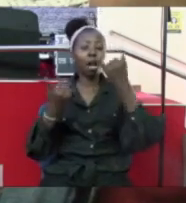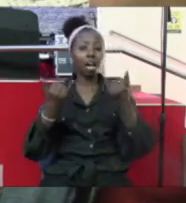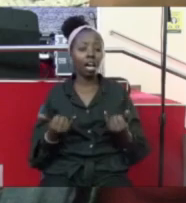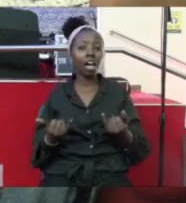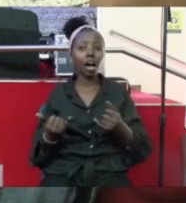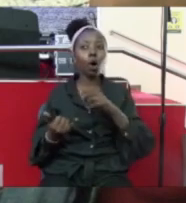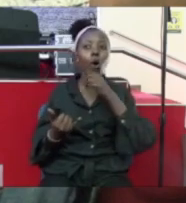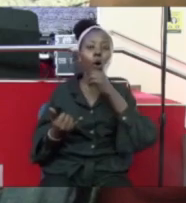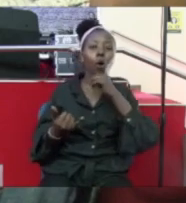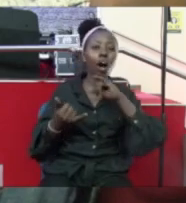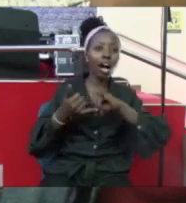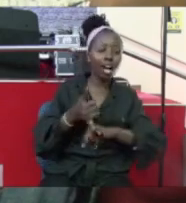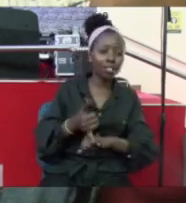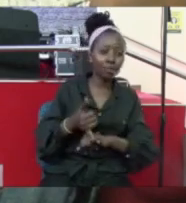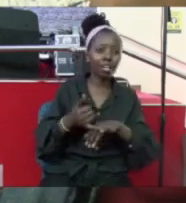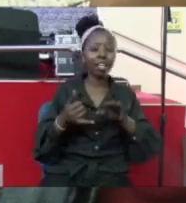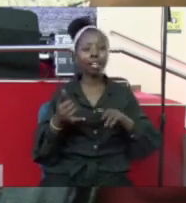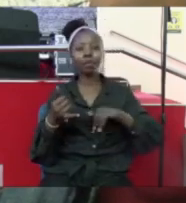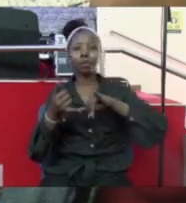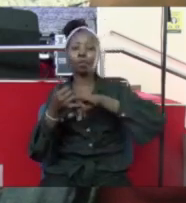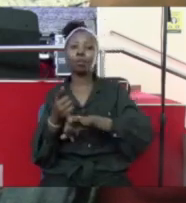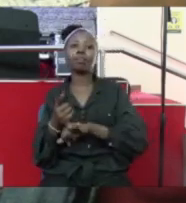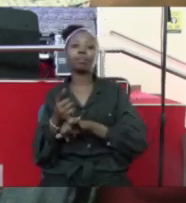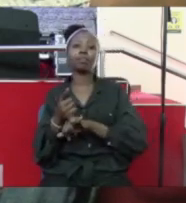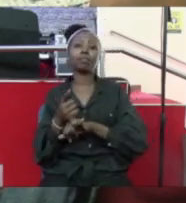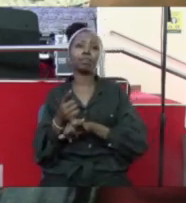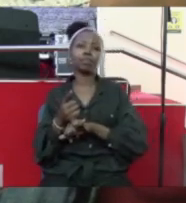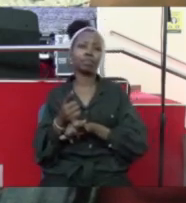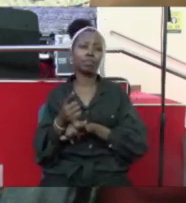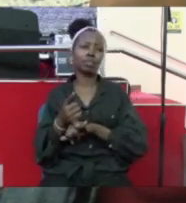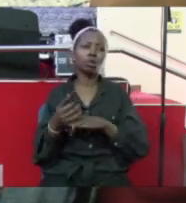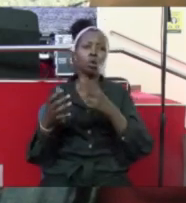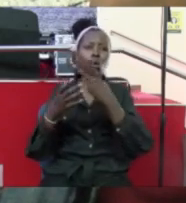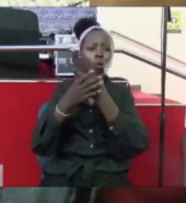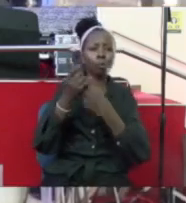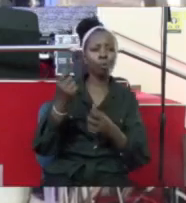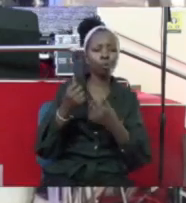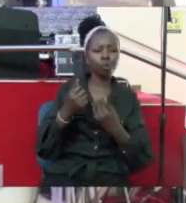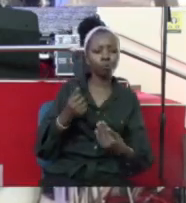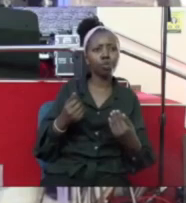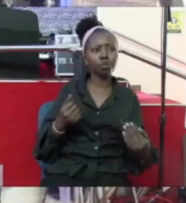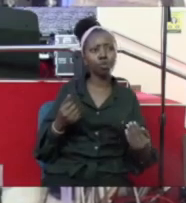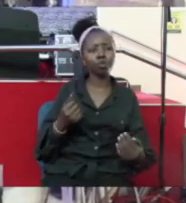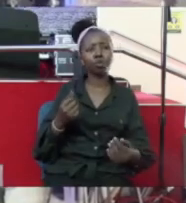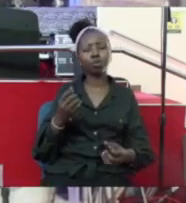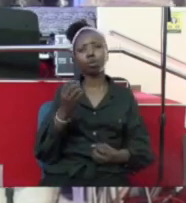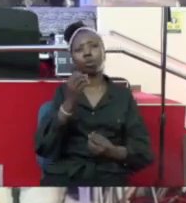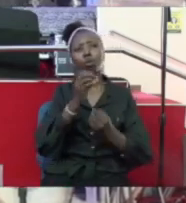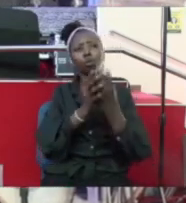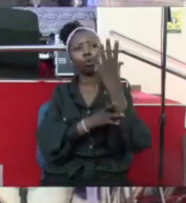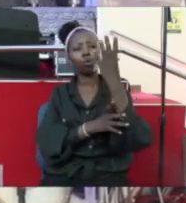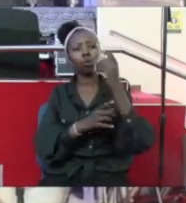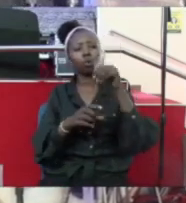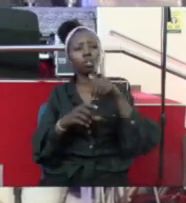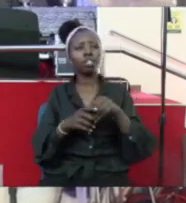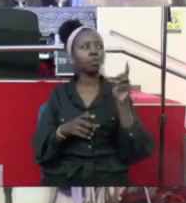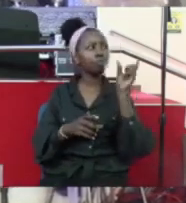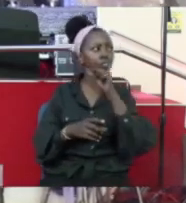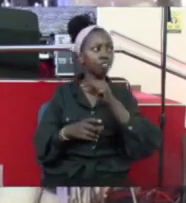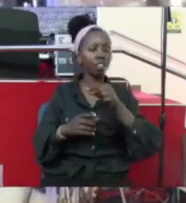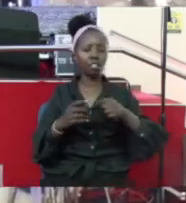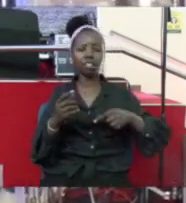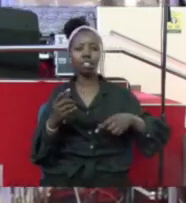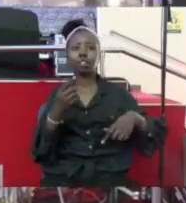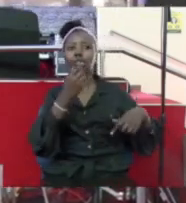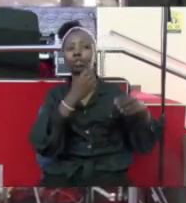yake Mwenyezi Mungu sasa wameona ni bibi na mke. So both their children, they are grown up. I think both of them have completed university. Watoto wao wawili